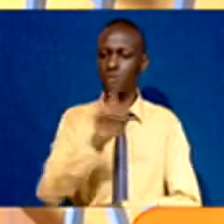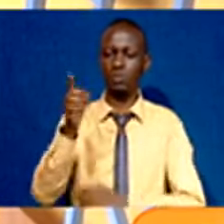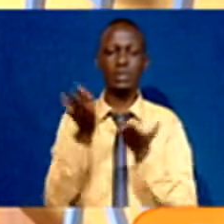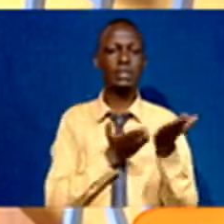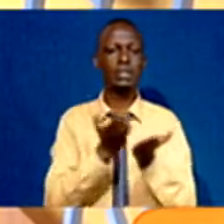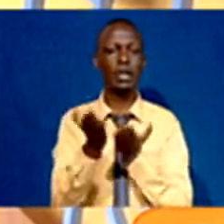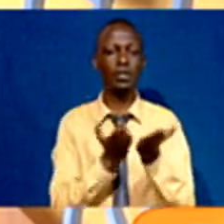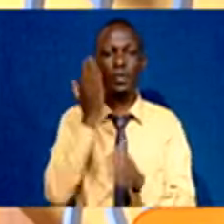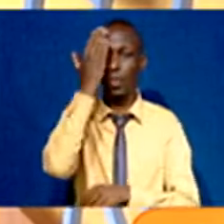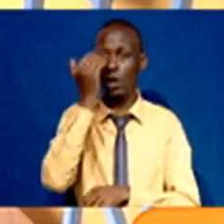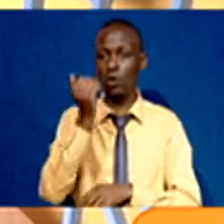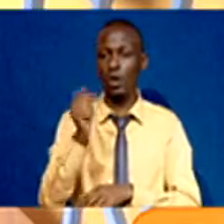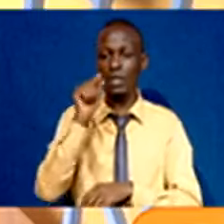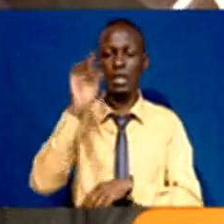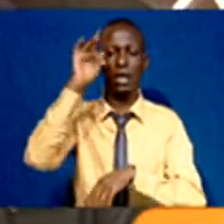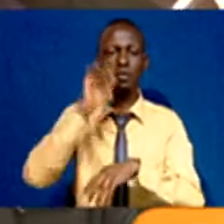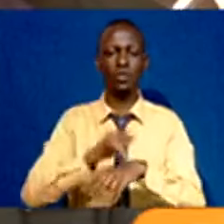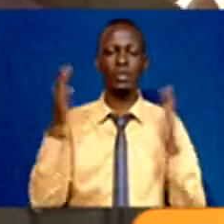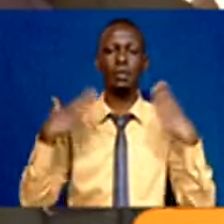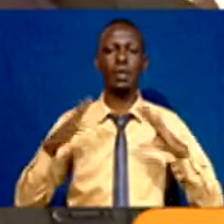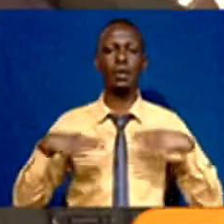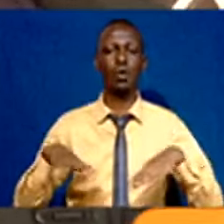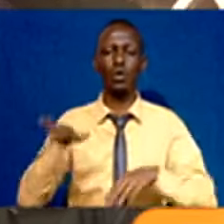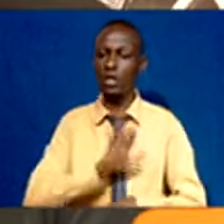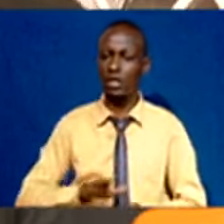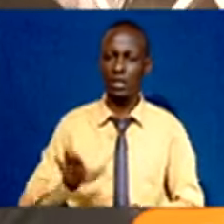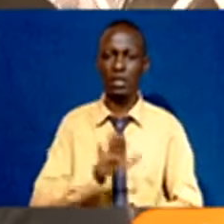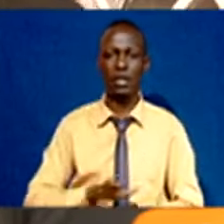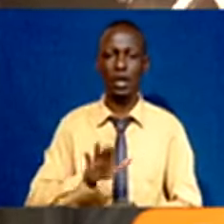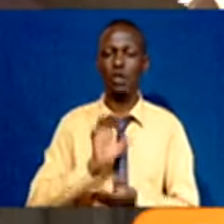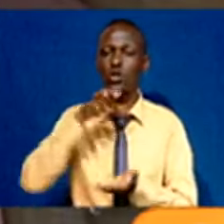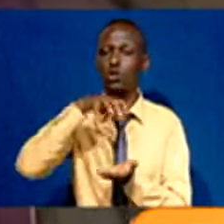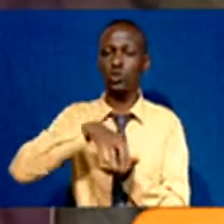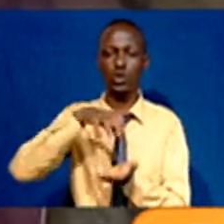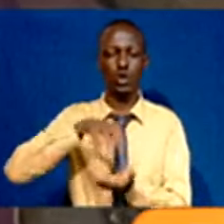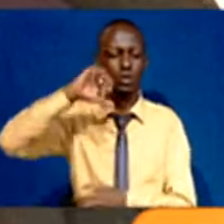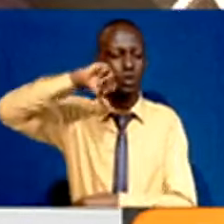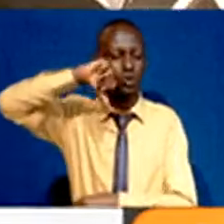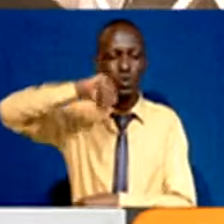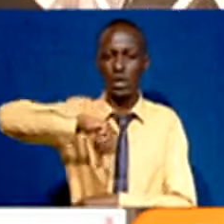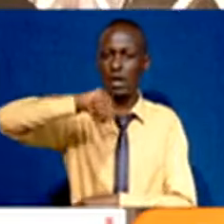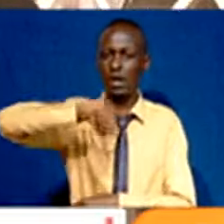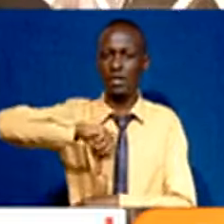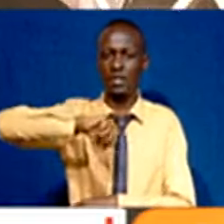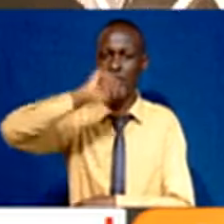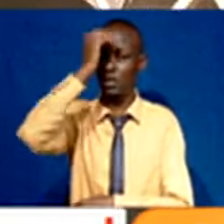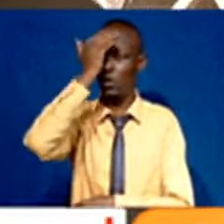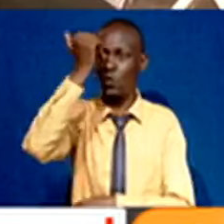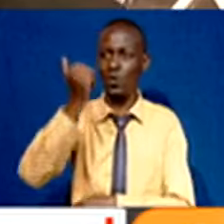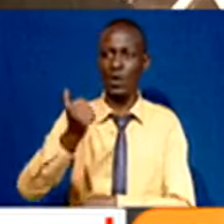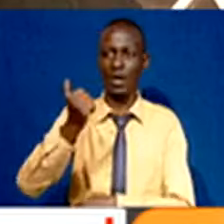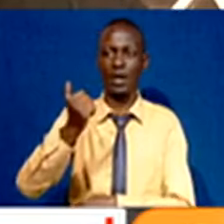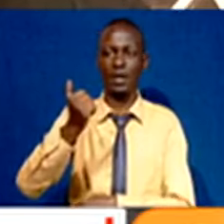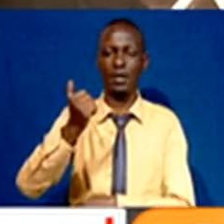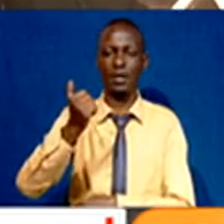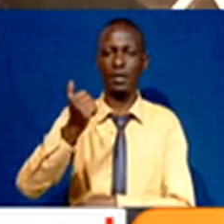agony of the already vulnerable populace. Hali hapa ni mbaya sana. Sababu sasa